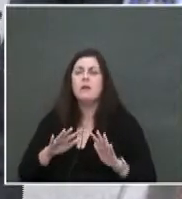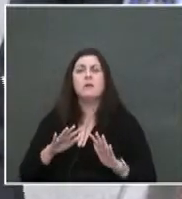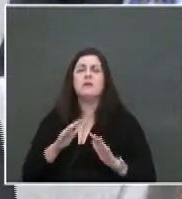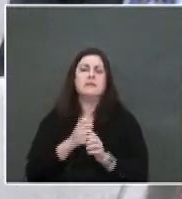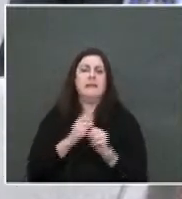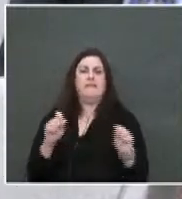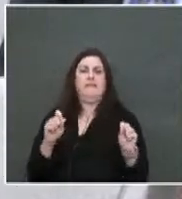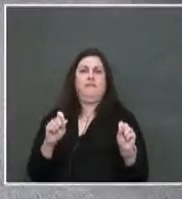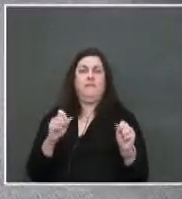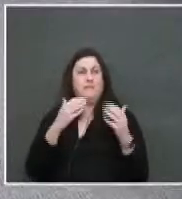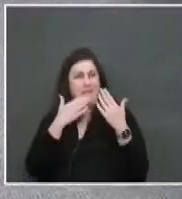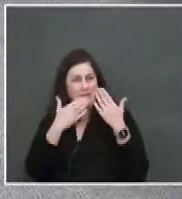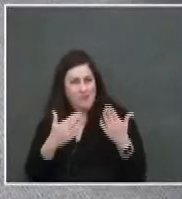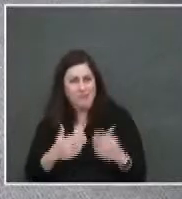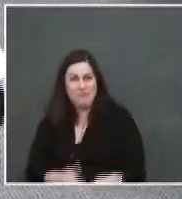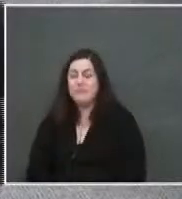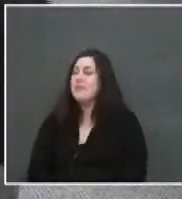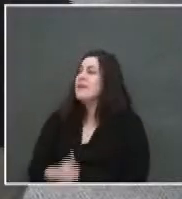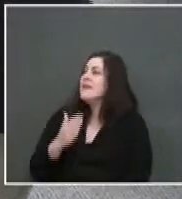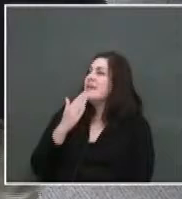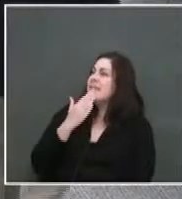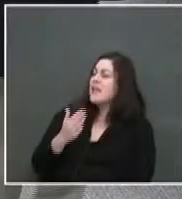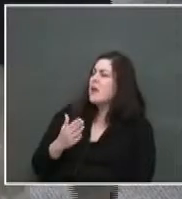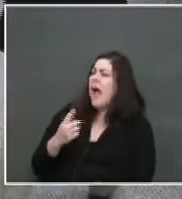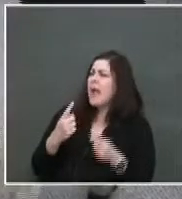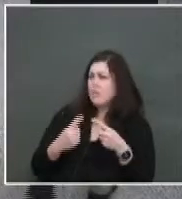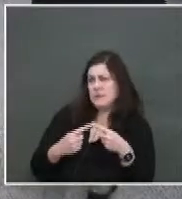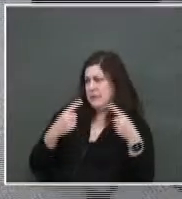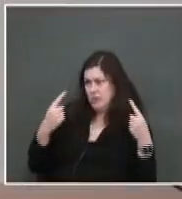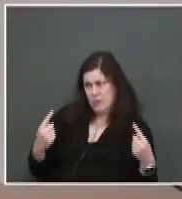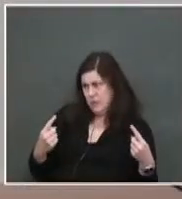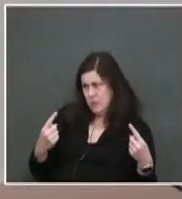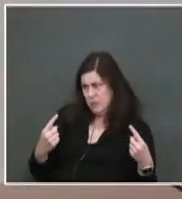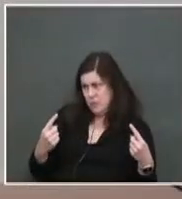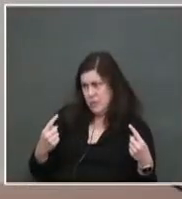you. Thank you, Councilman. I don't disagree with you that this